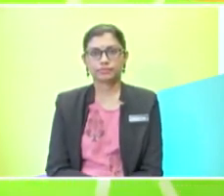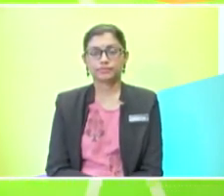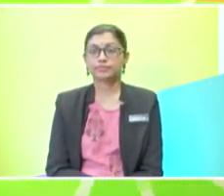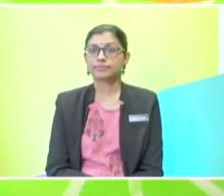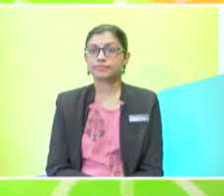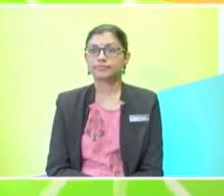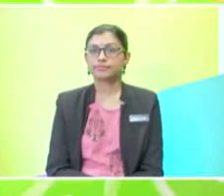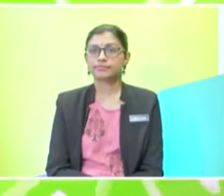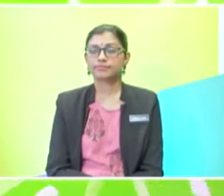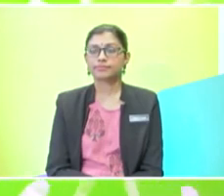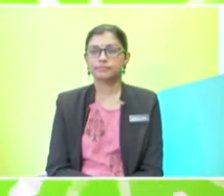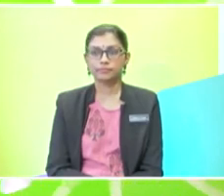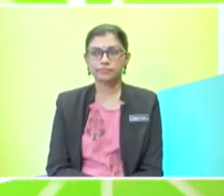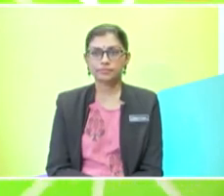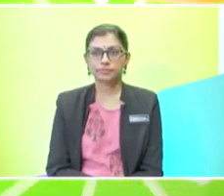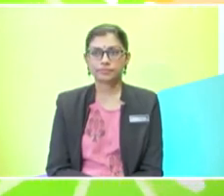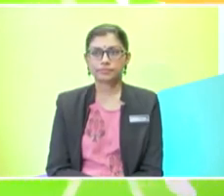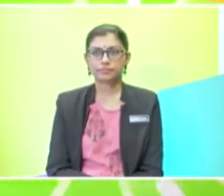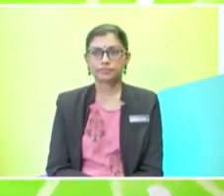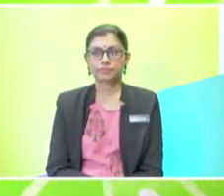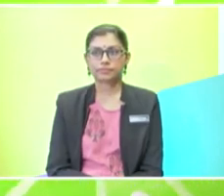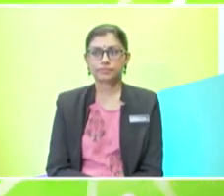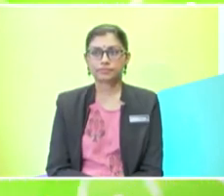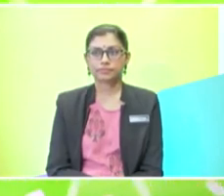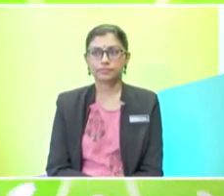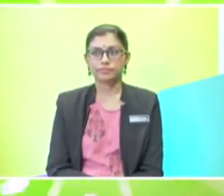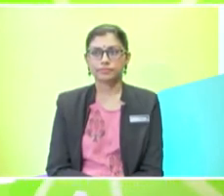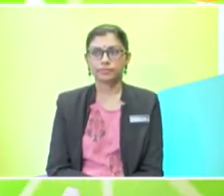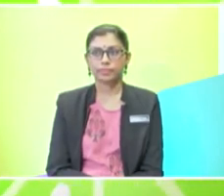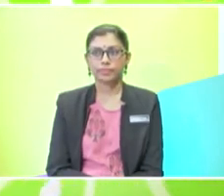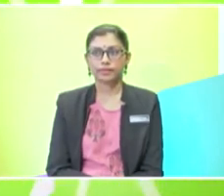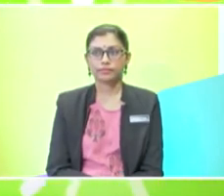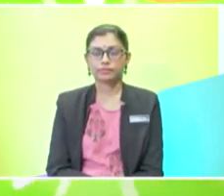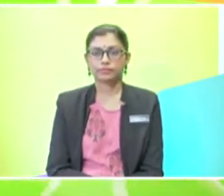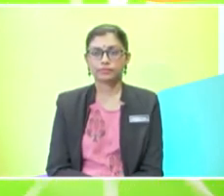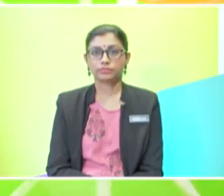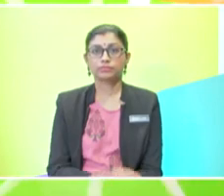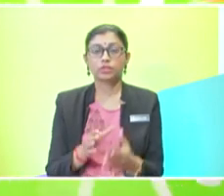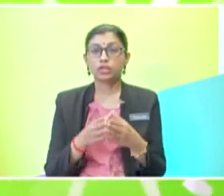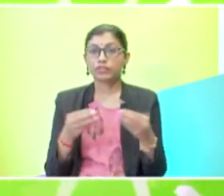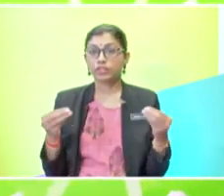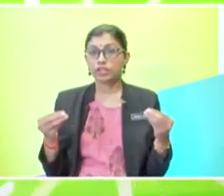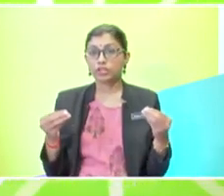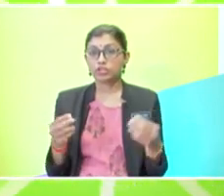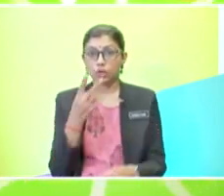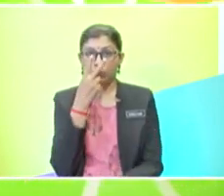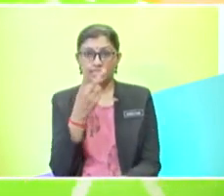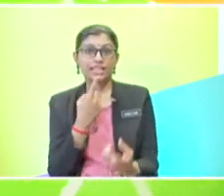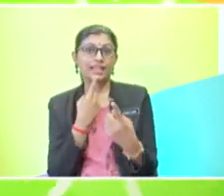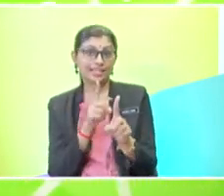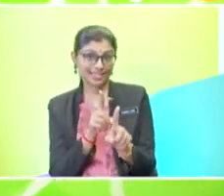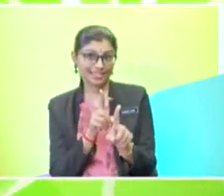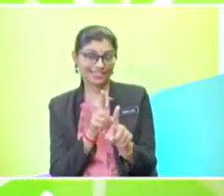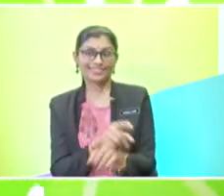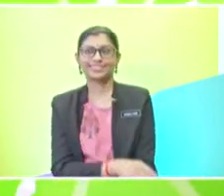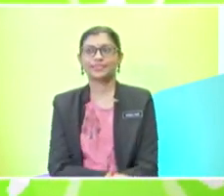you can do this thing, this activity together with us as well. If you've done, if you have completed the task, raise